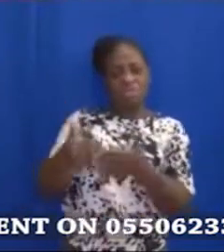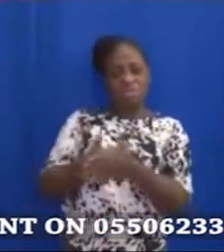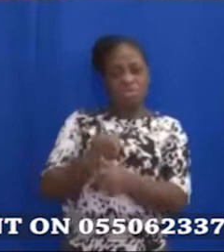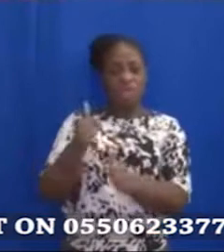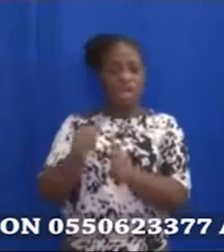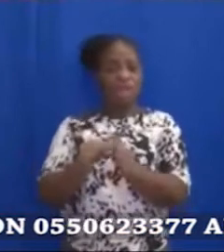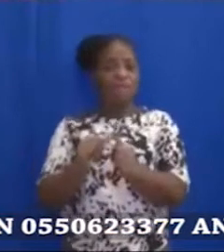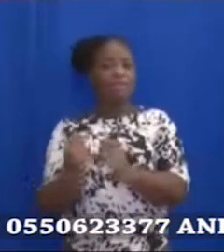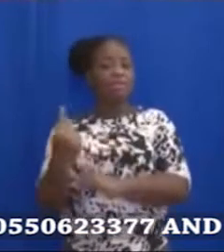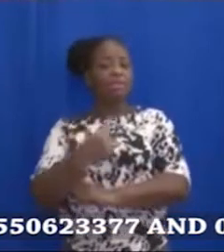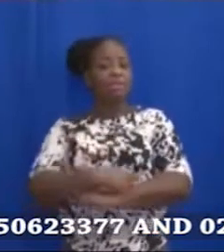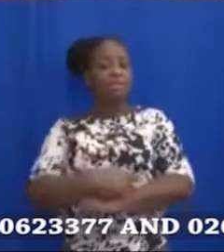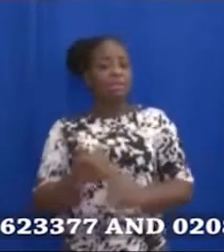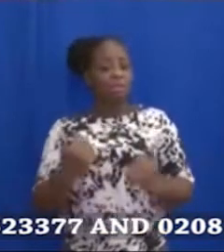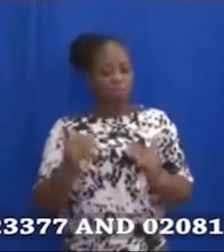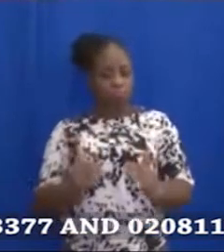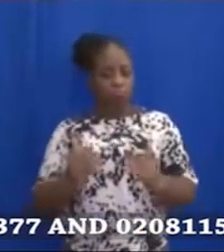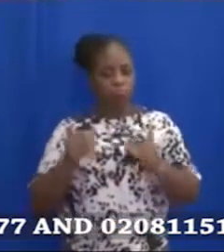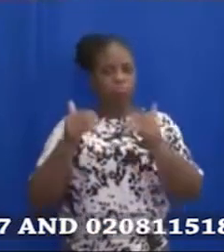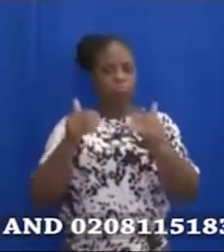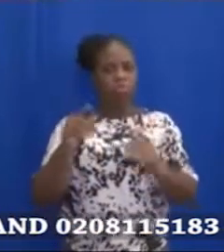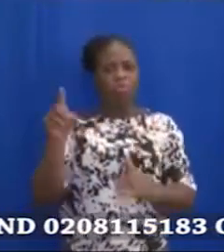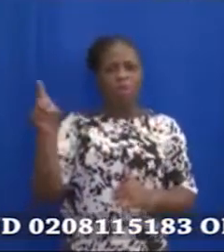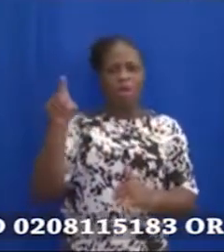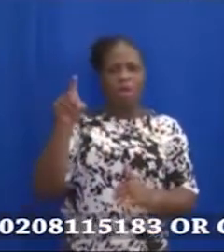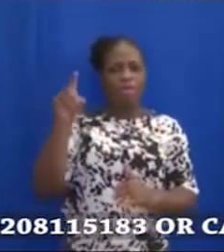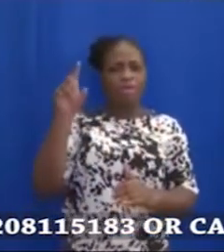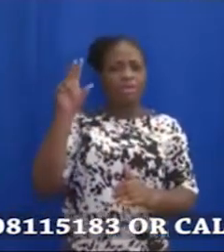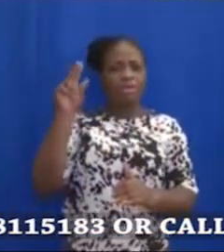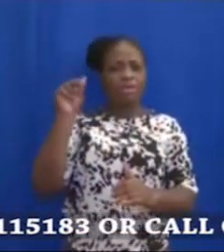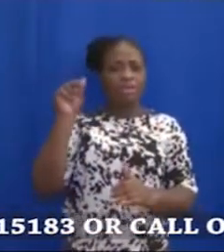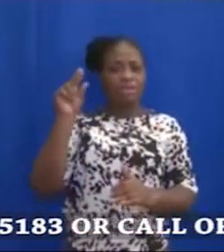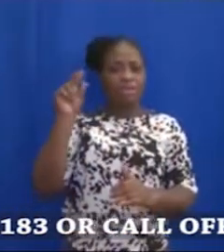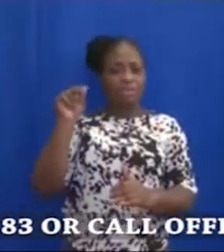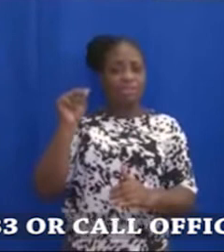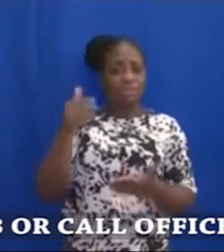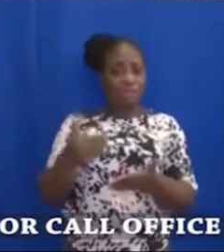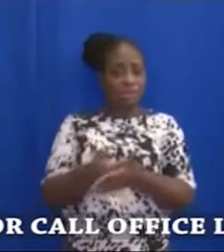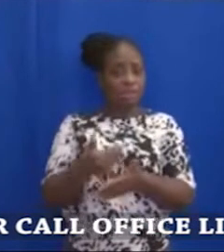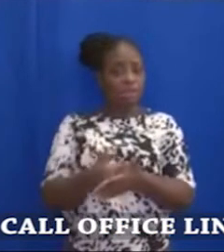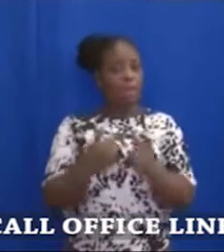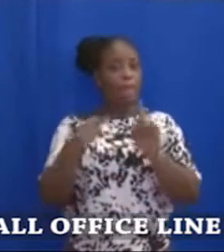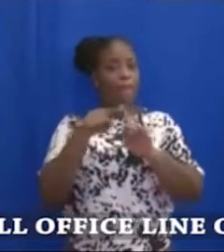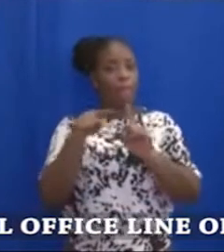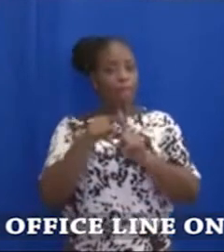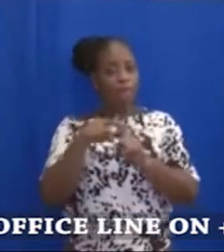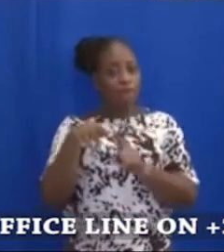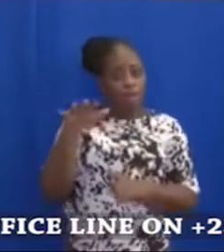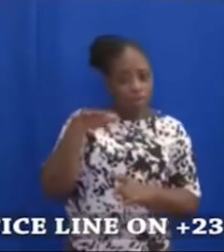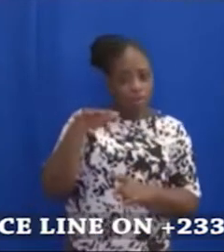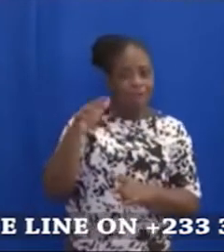then to an average of 130 new cases per day in the course of the last 2